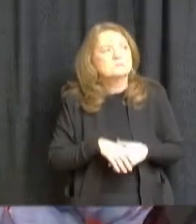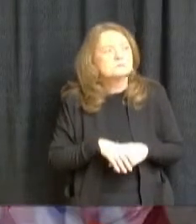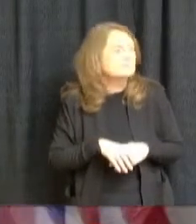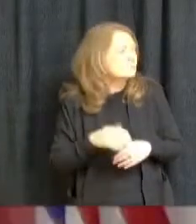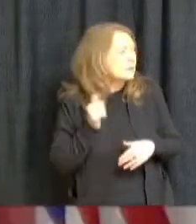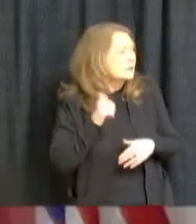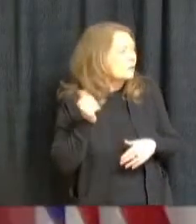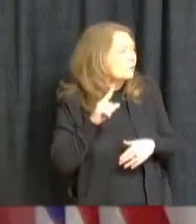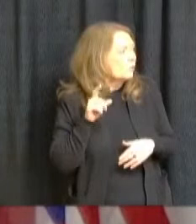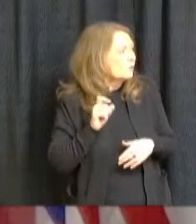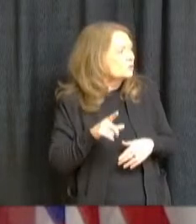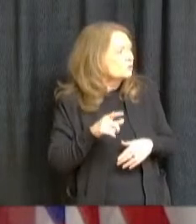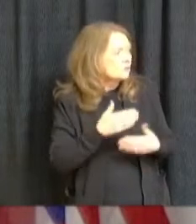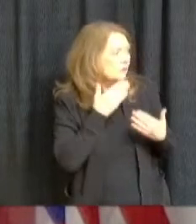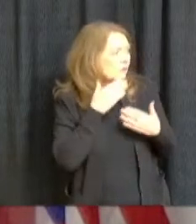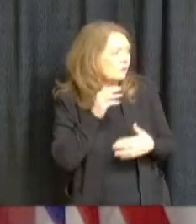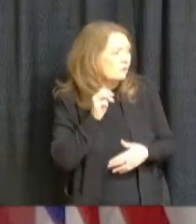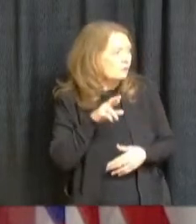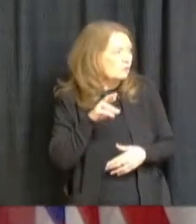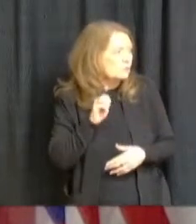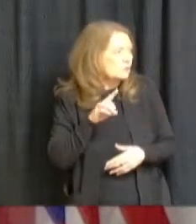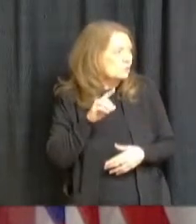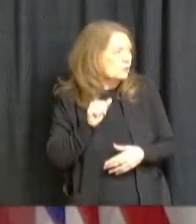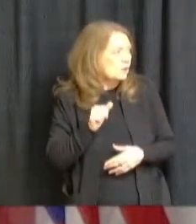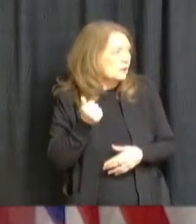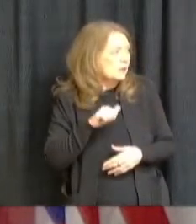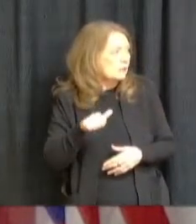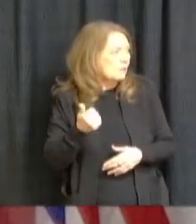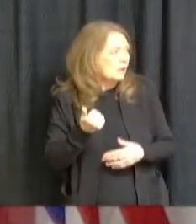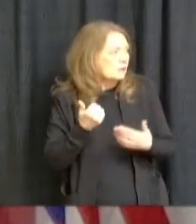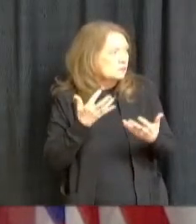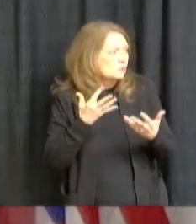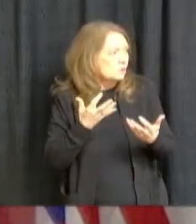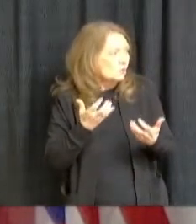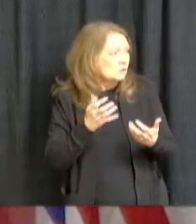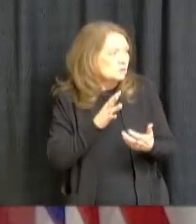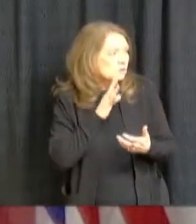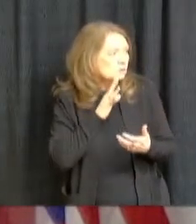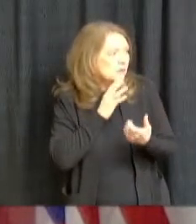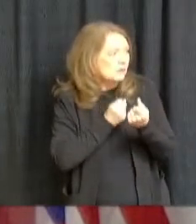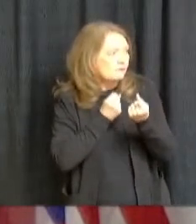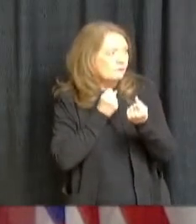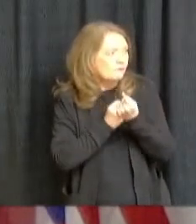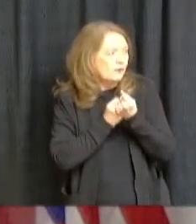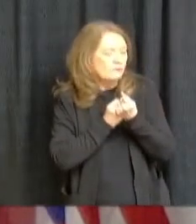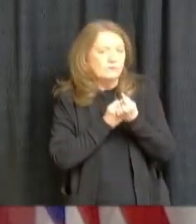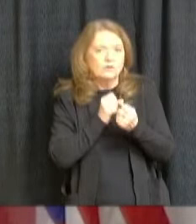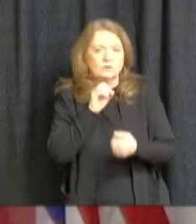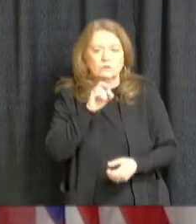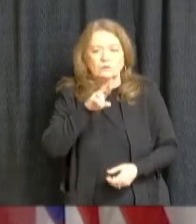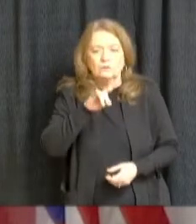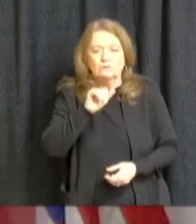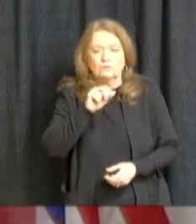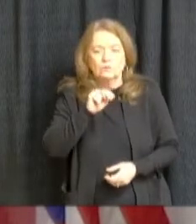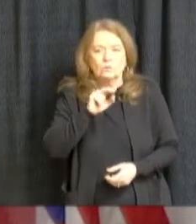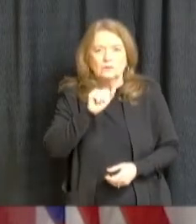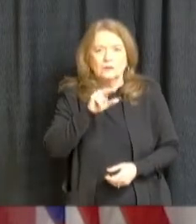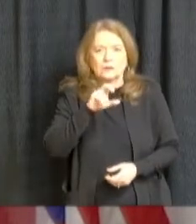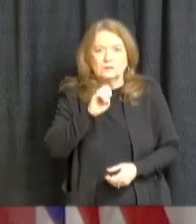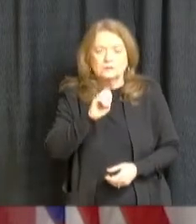Okay, any other questions? Thank you, Mr. Rita. Thank you, guys. Anyone else in the audience wish to speak in favor of ordinance 76?